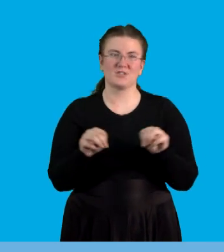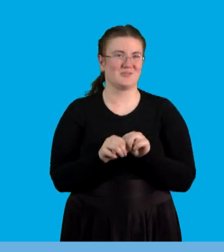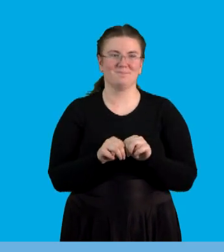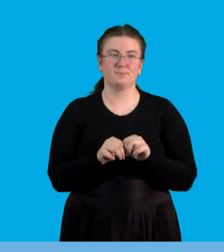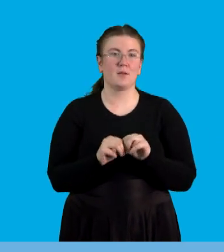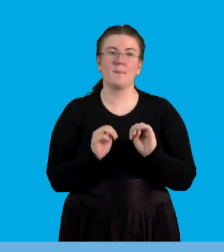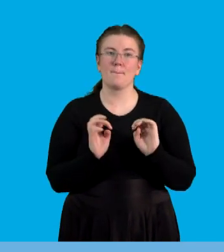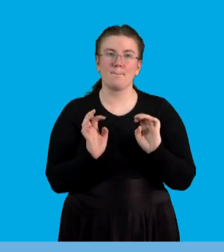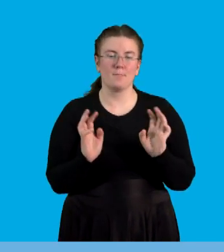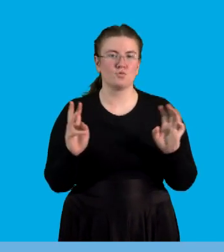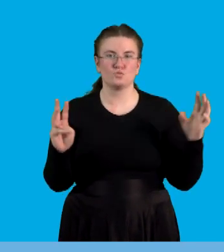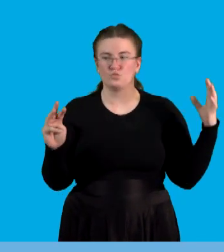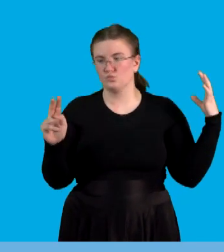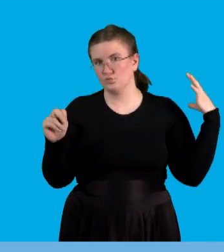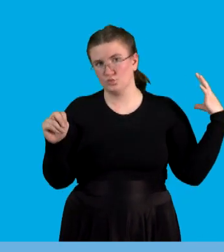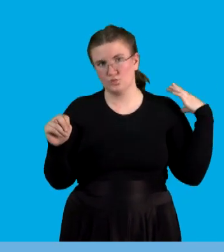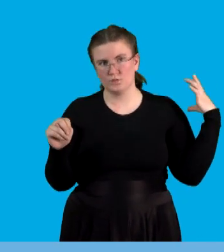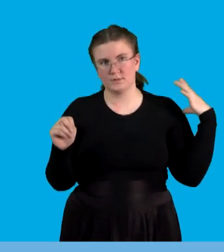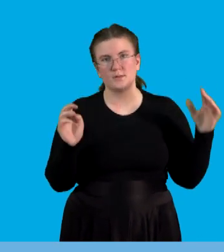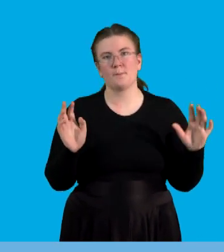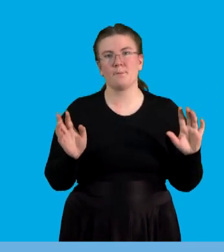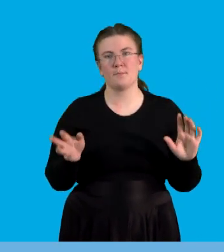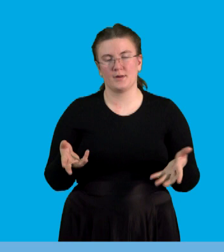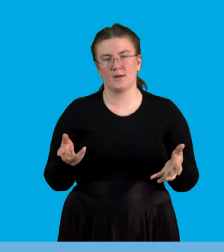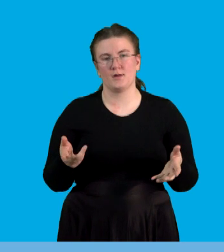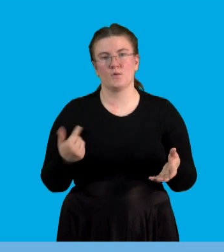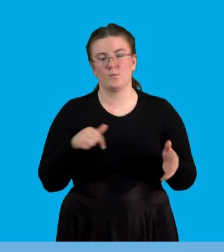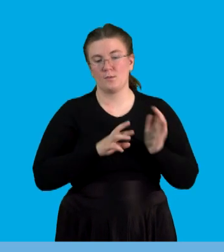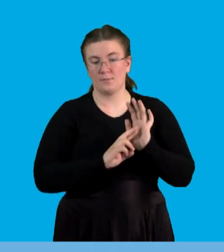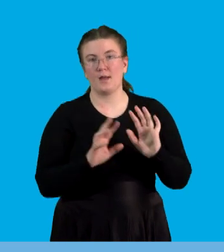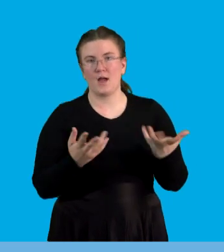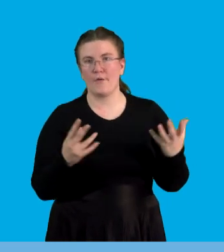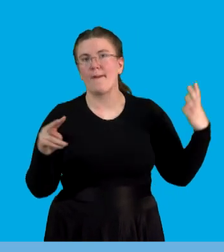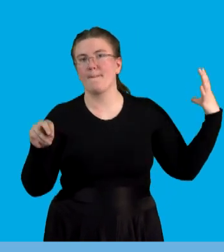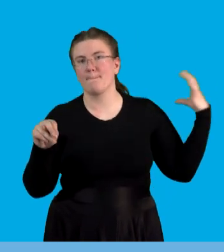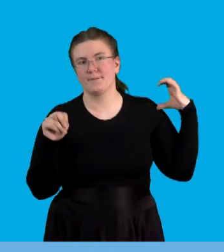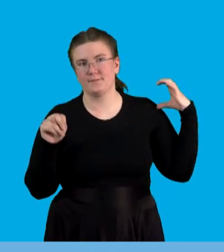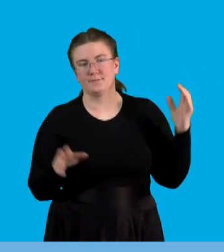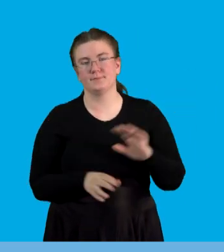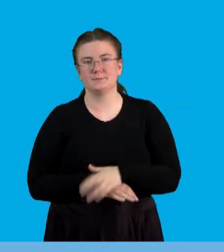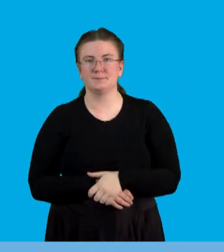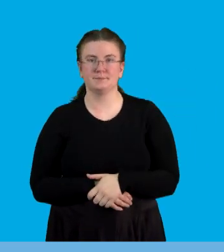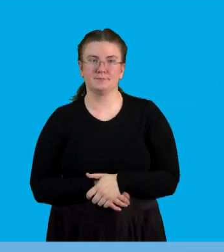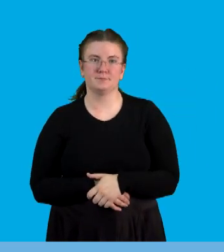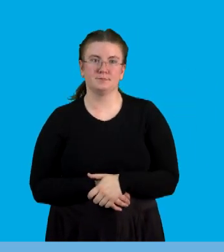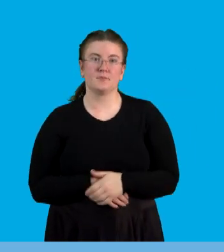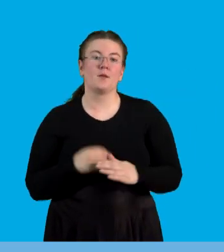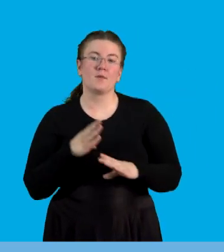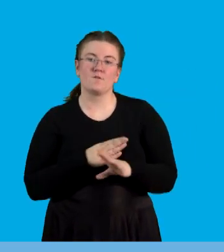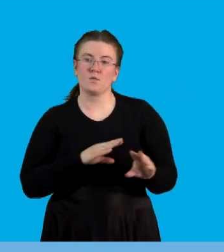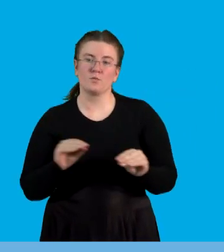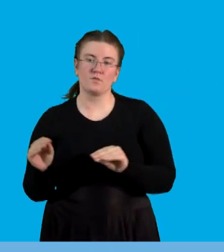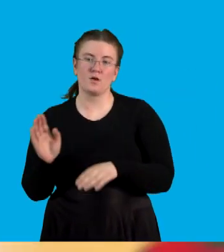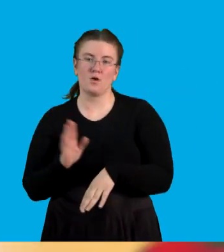that measures force or unit of measure for force is Newton, which is denoted by the capital letter N.